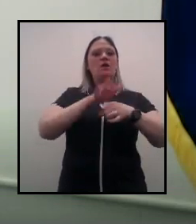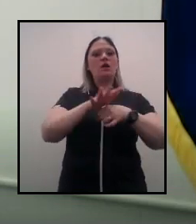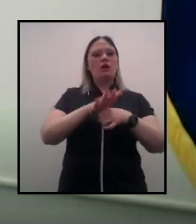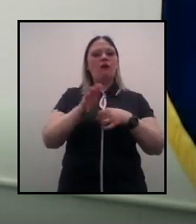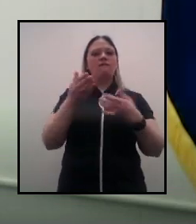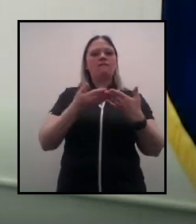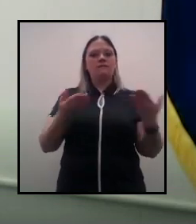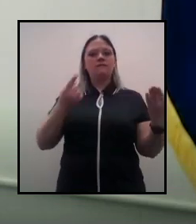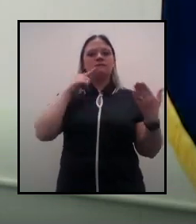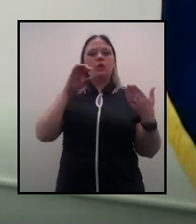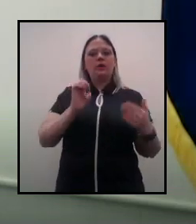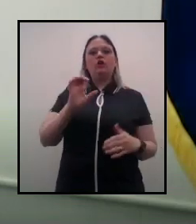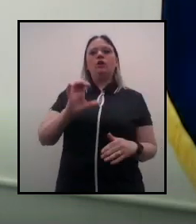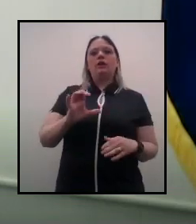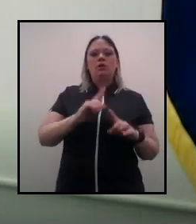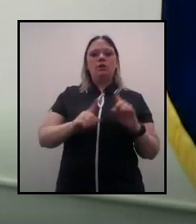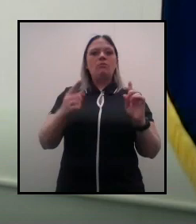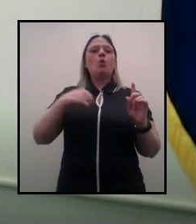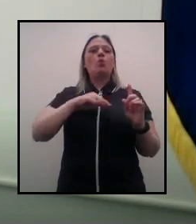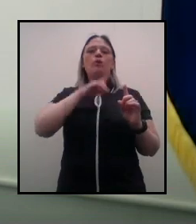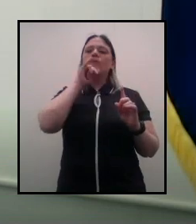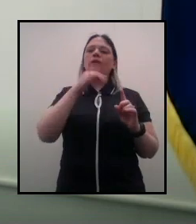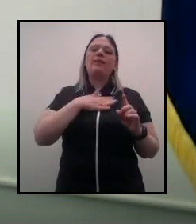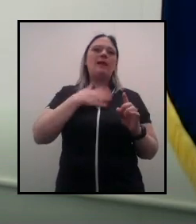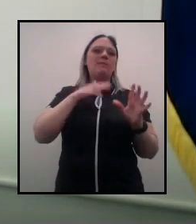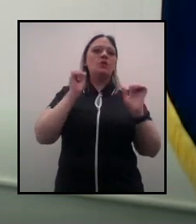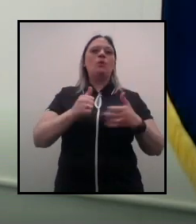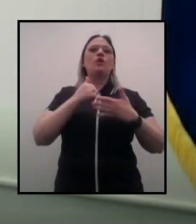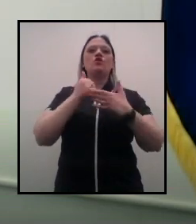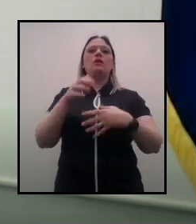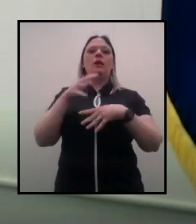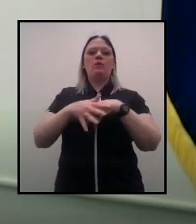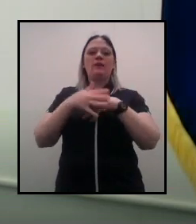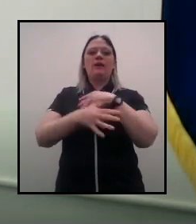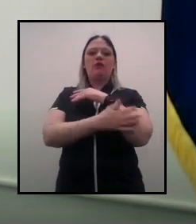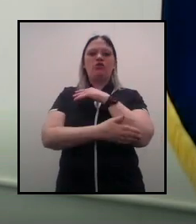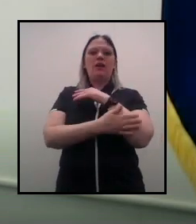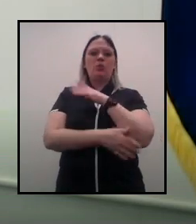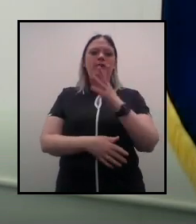Erie County, but we were really happy that we could help Niagara County at that time.